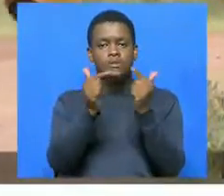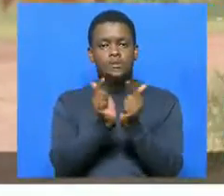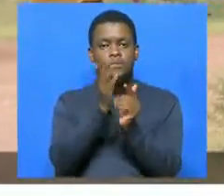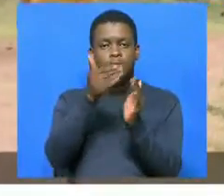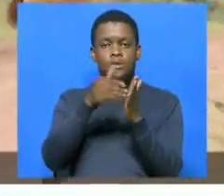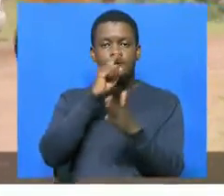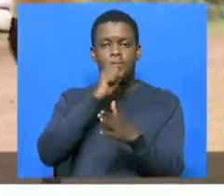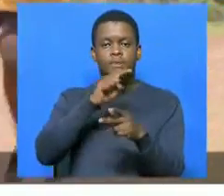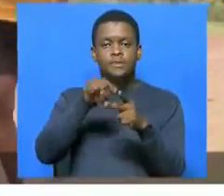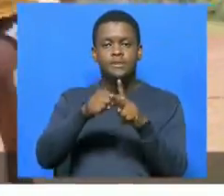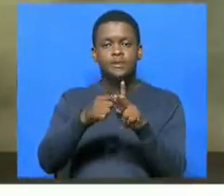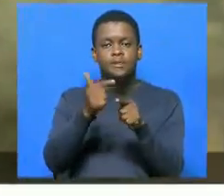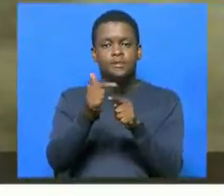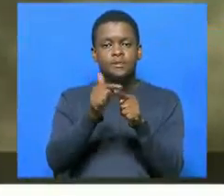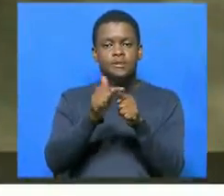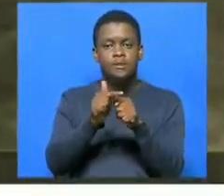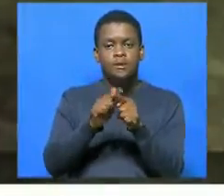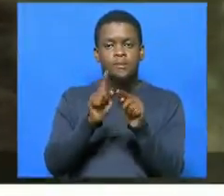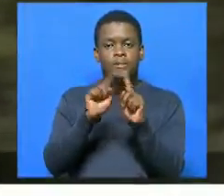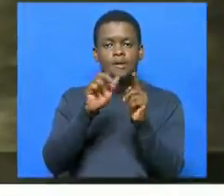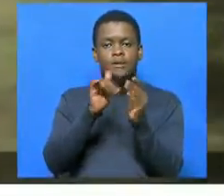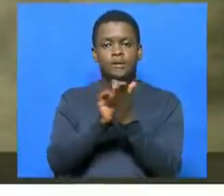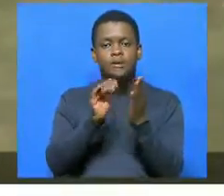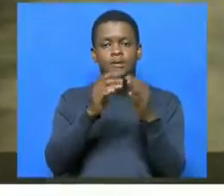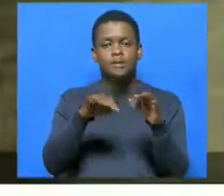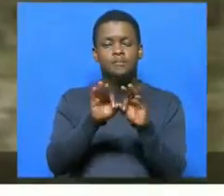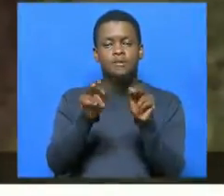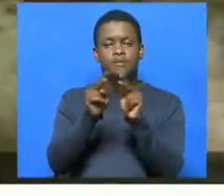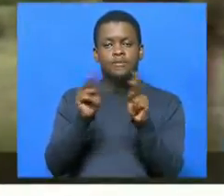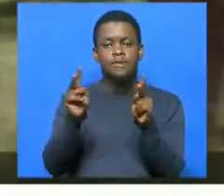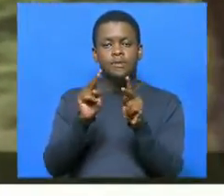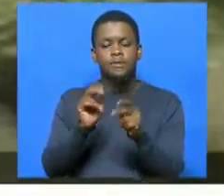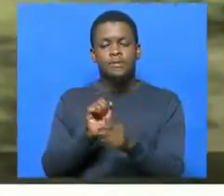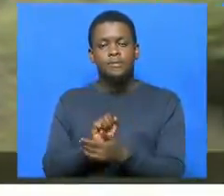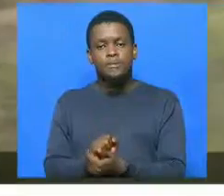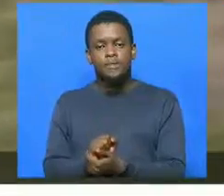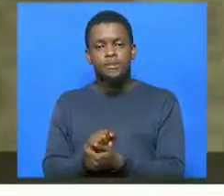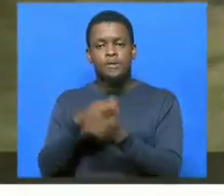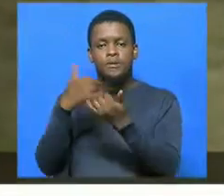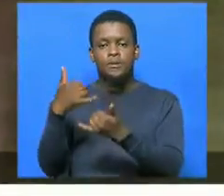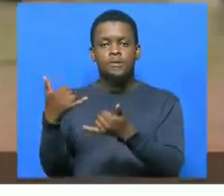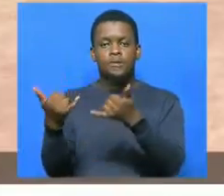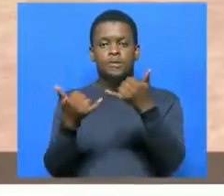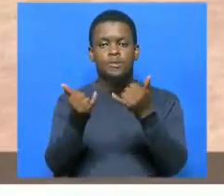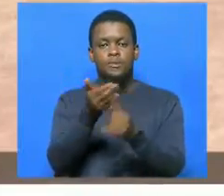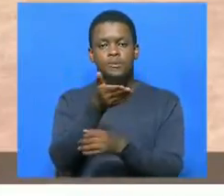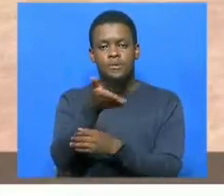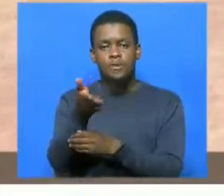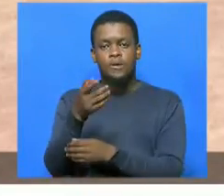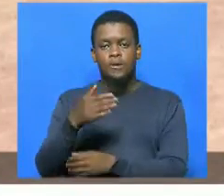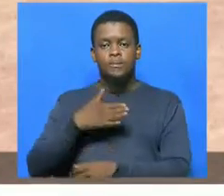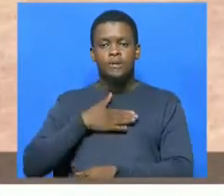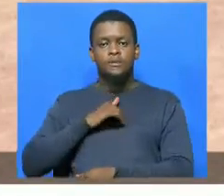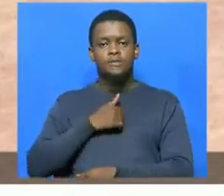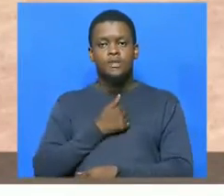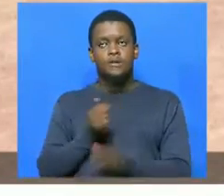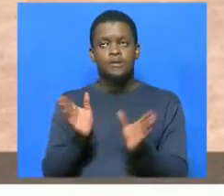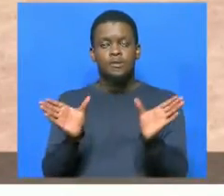4 months now, and she's impressed with the turnout of the athletes. Banaba ke ba khobokantse